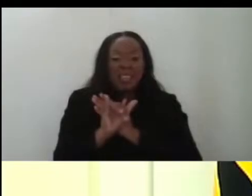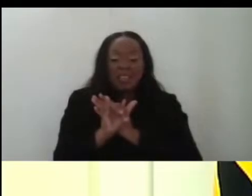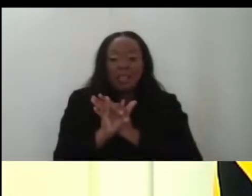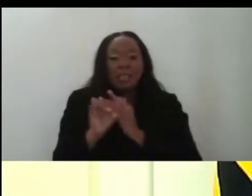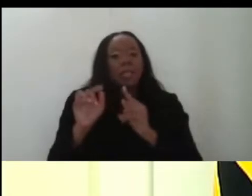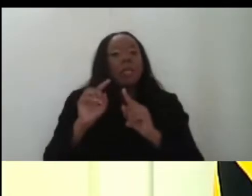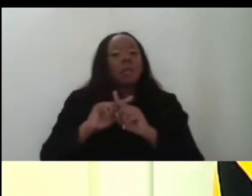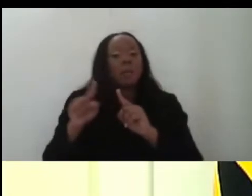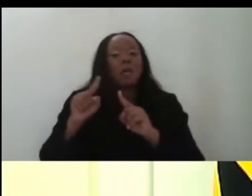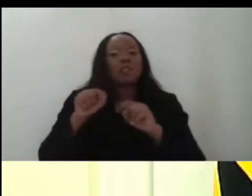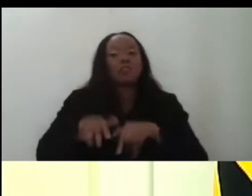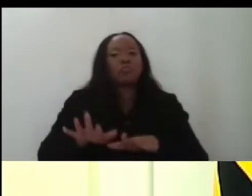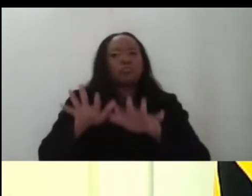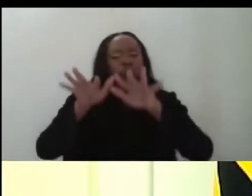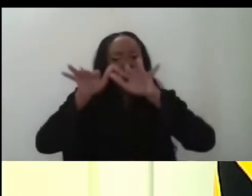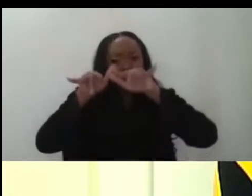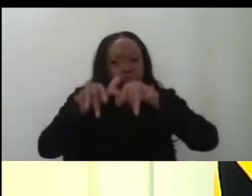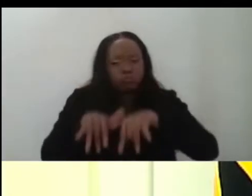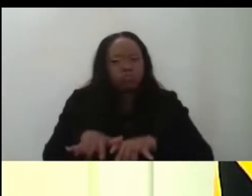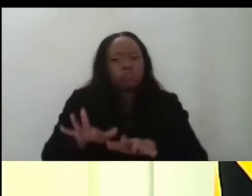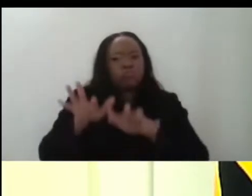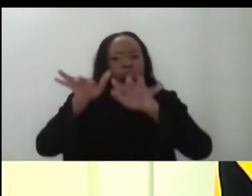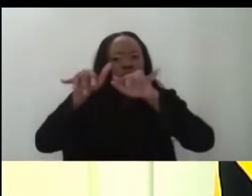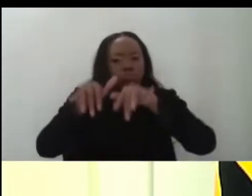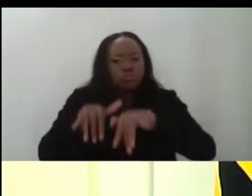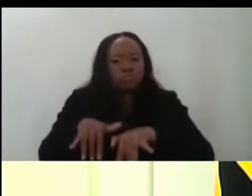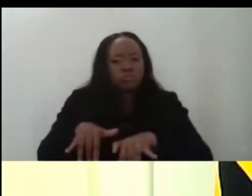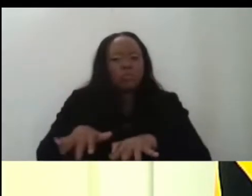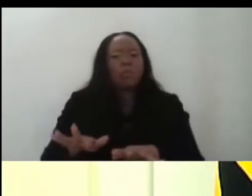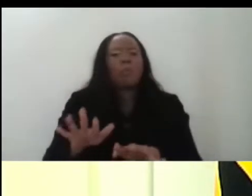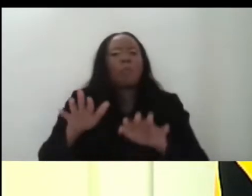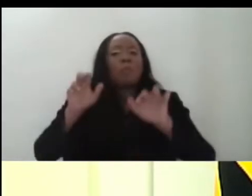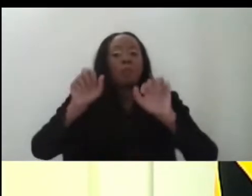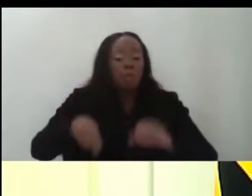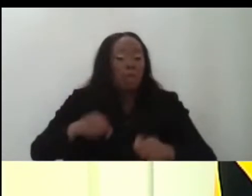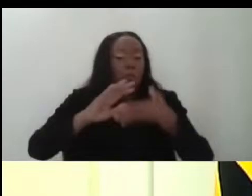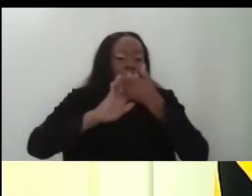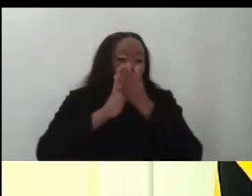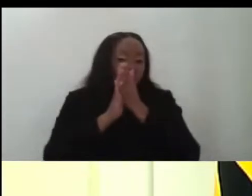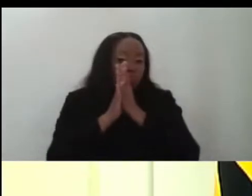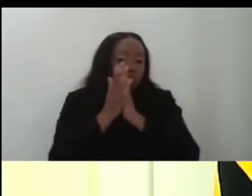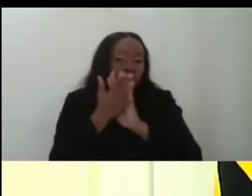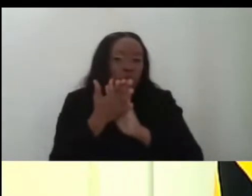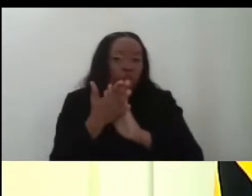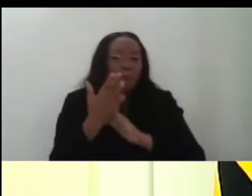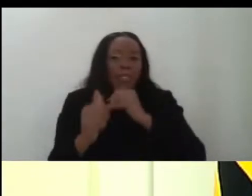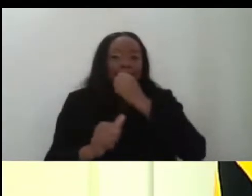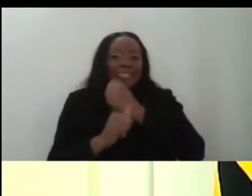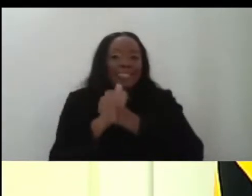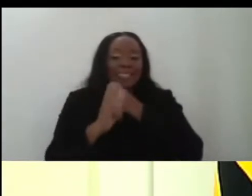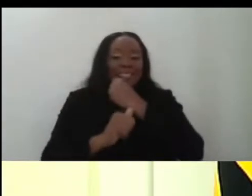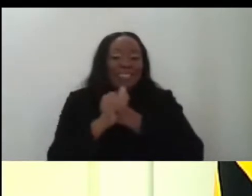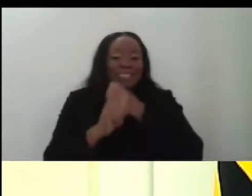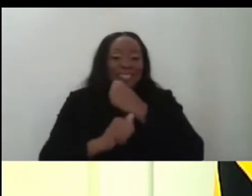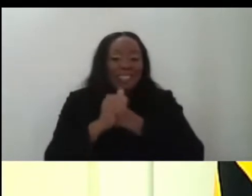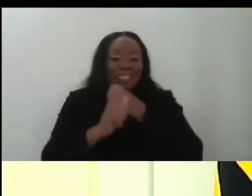These tropical waves are what sometimes develop into these dangerous storms, raging havoc across some countries and coastal communities.